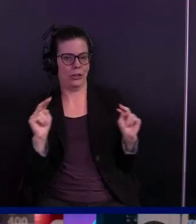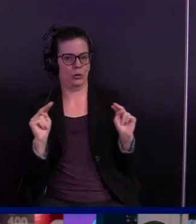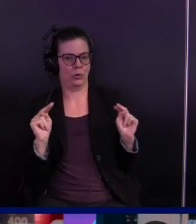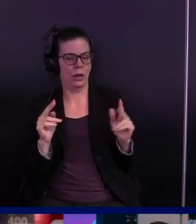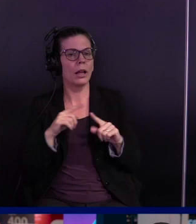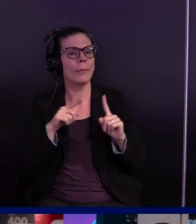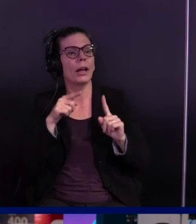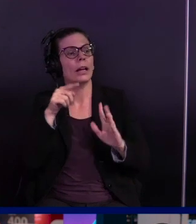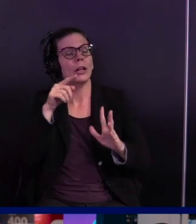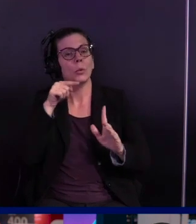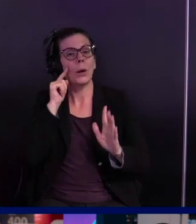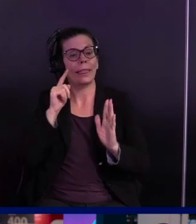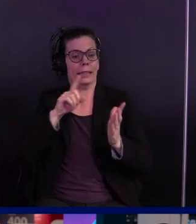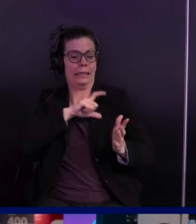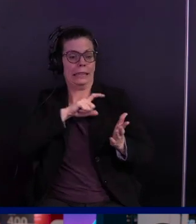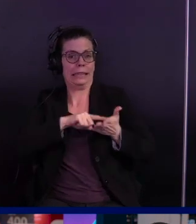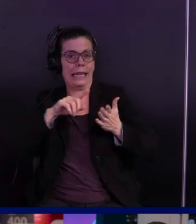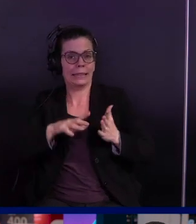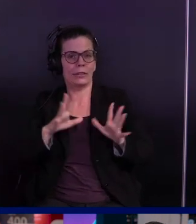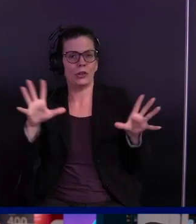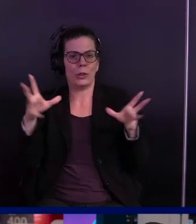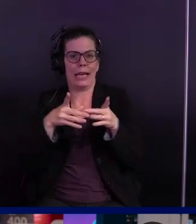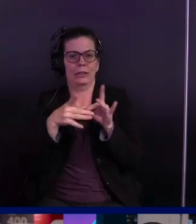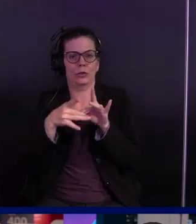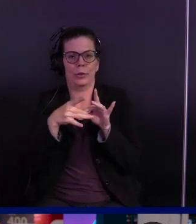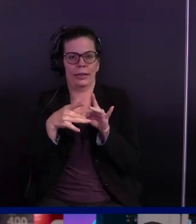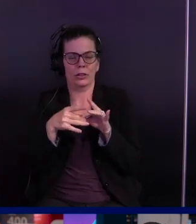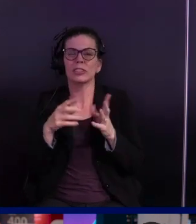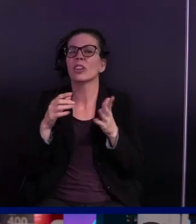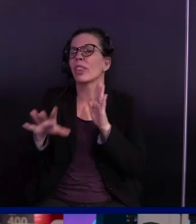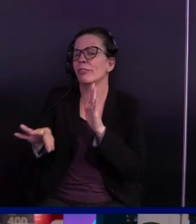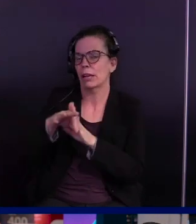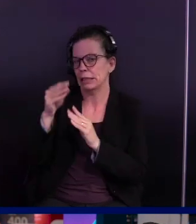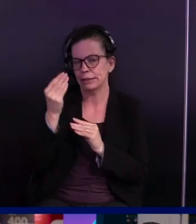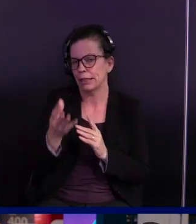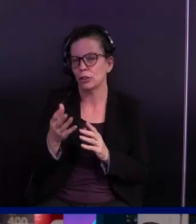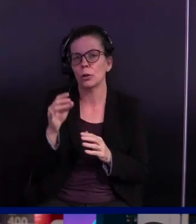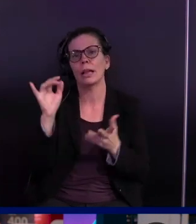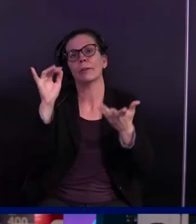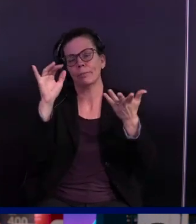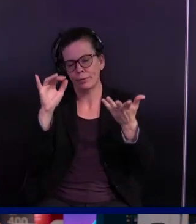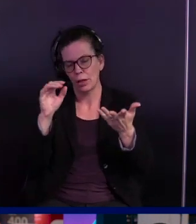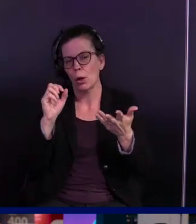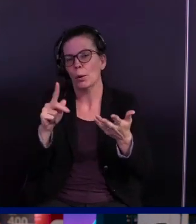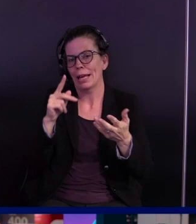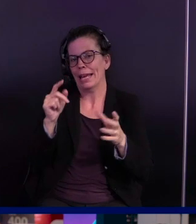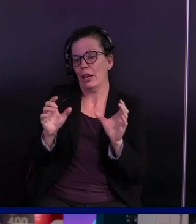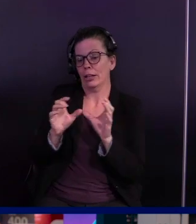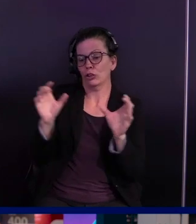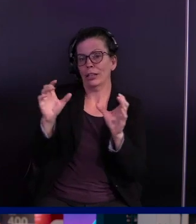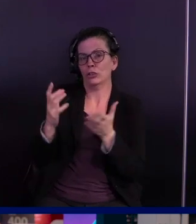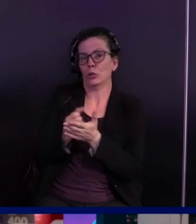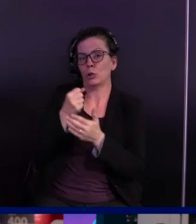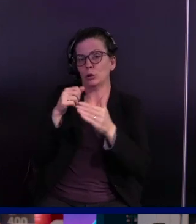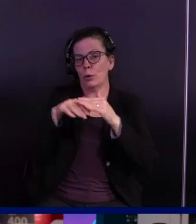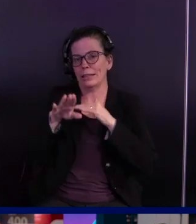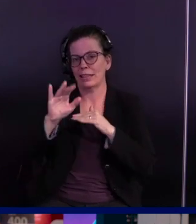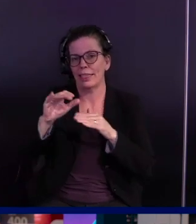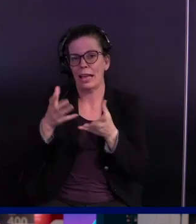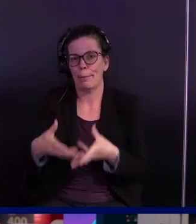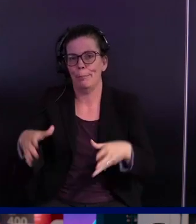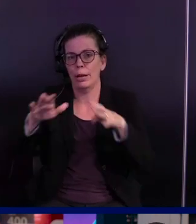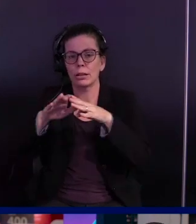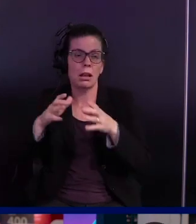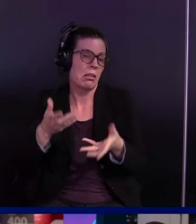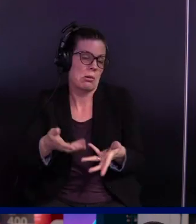with Detective you can put those things together. So the finding is just telling you that like exfiltrated credentials have been used to access this bucket. The bucket may